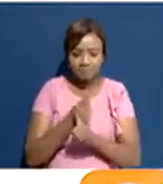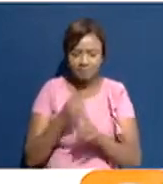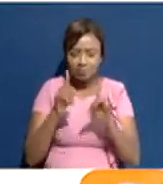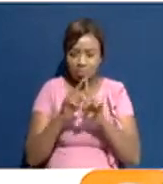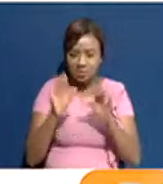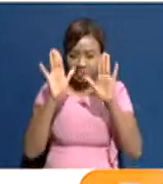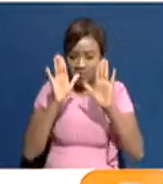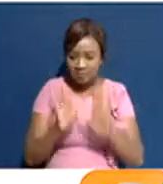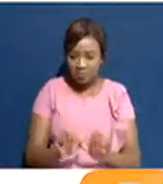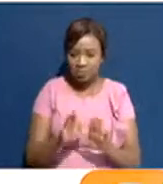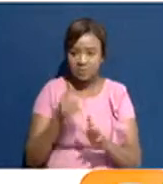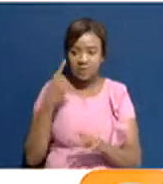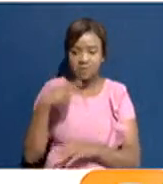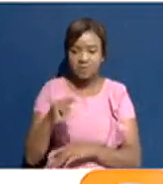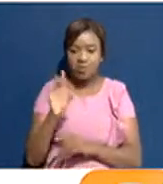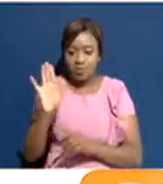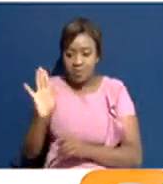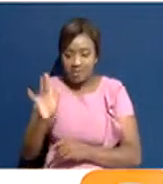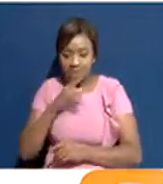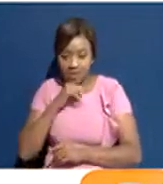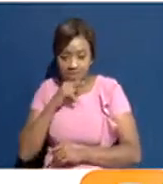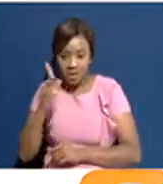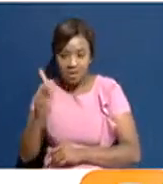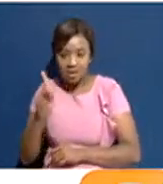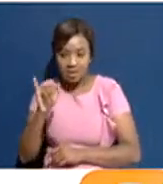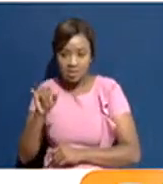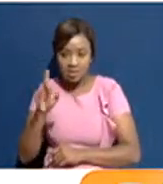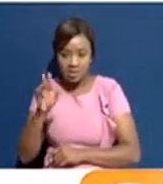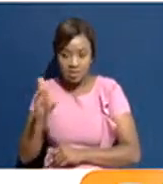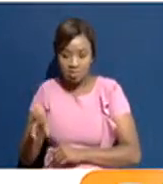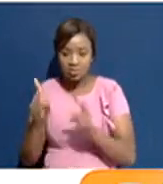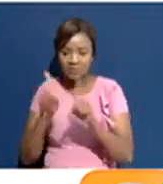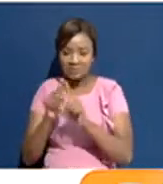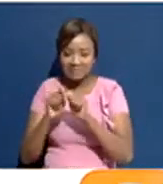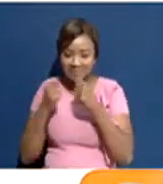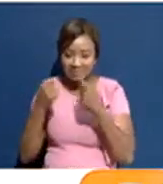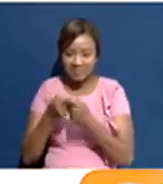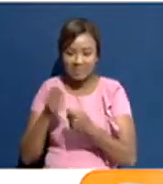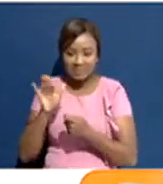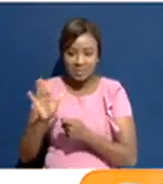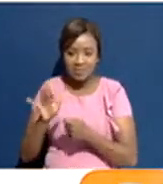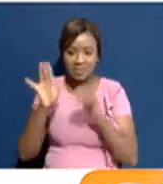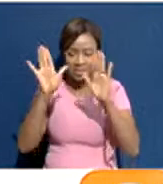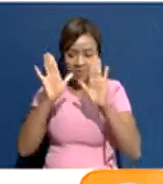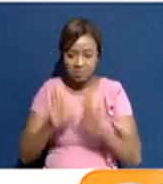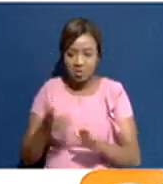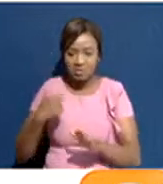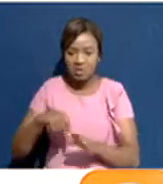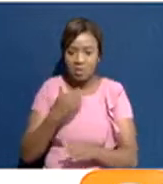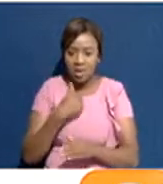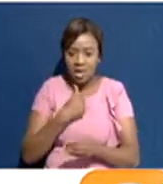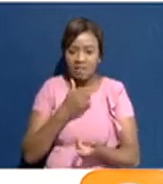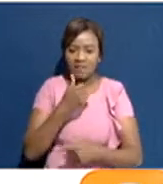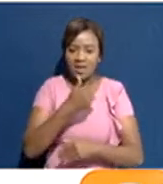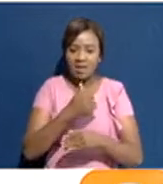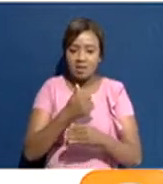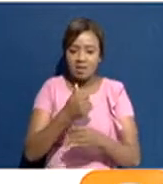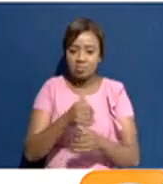for Kiru and his team that there is a robust